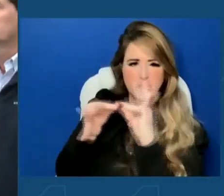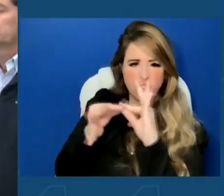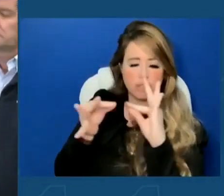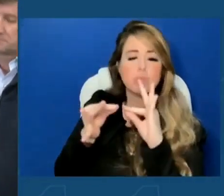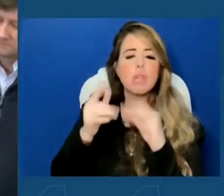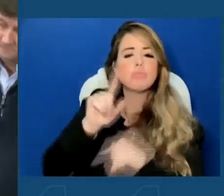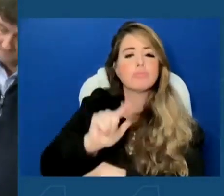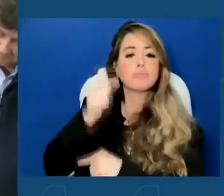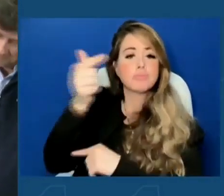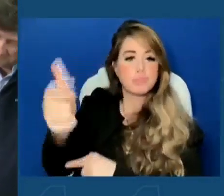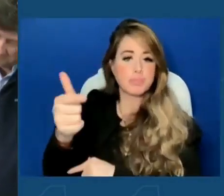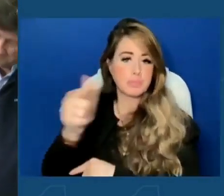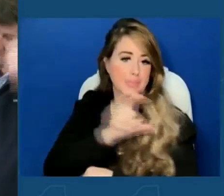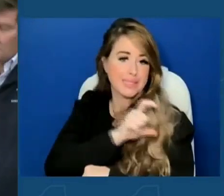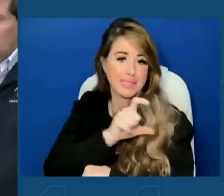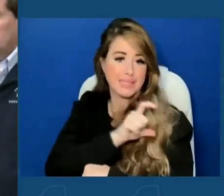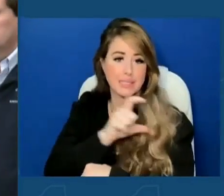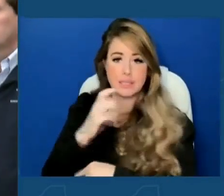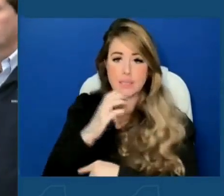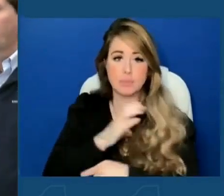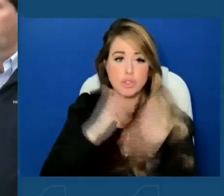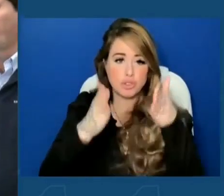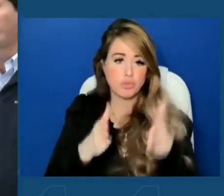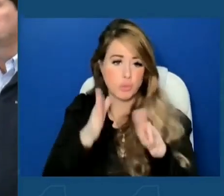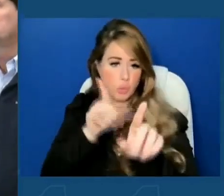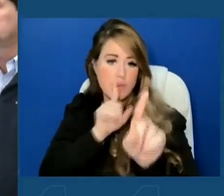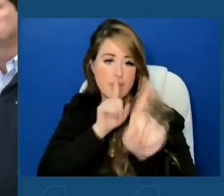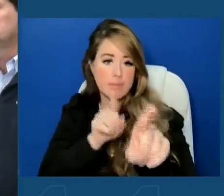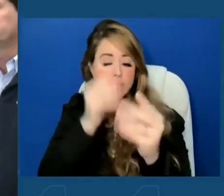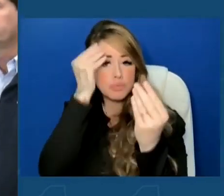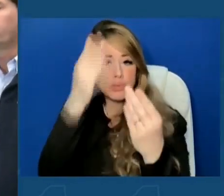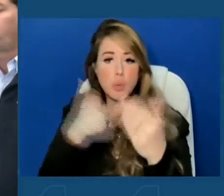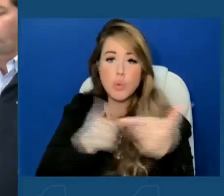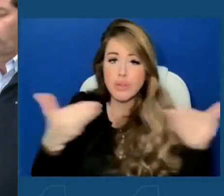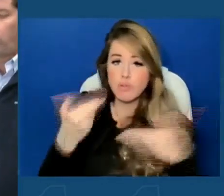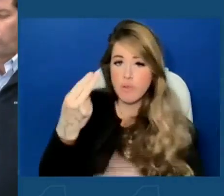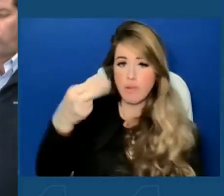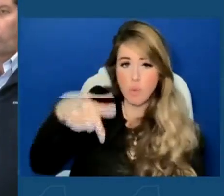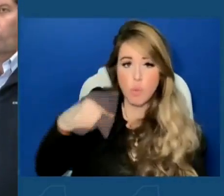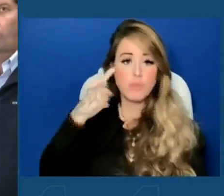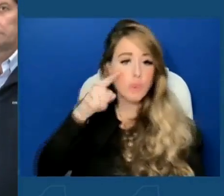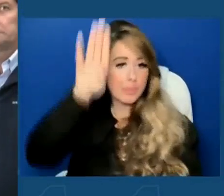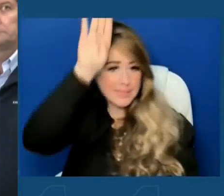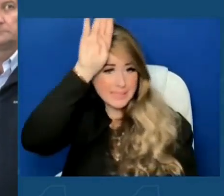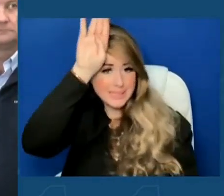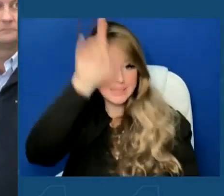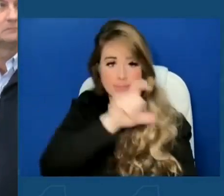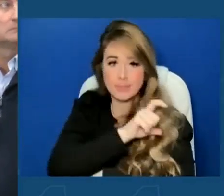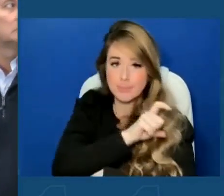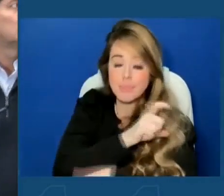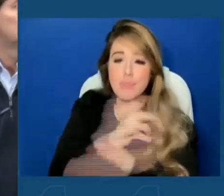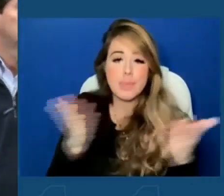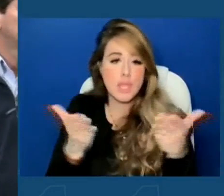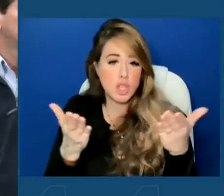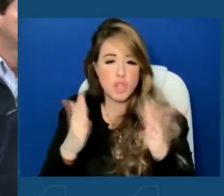Police Commissioner Grimalia. Obviously, we're here in police fire headquarters at Dillon in downtown